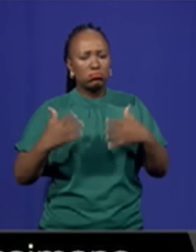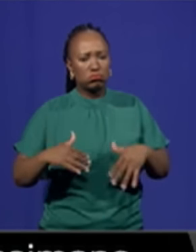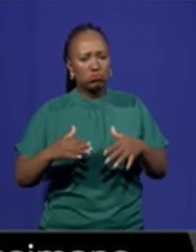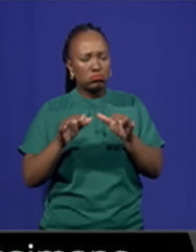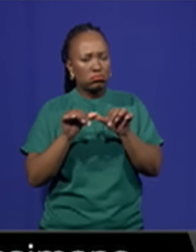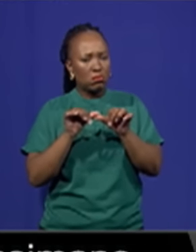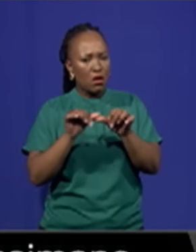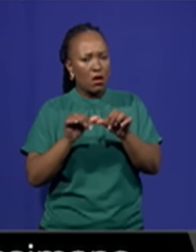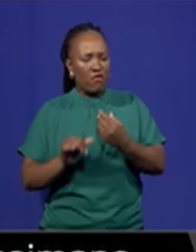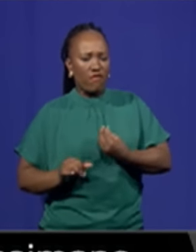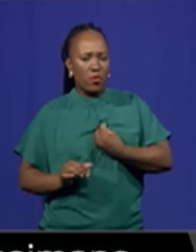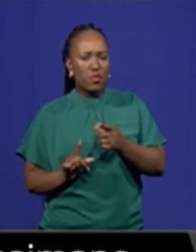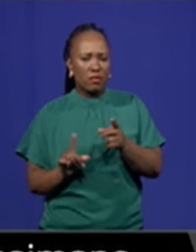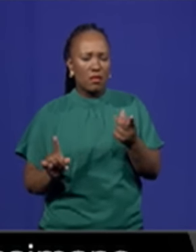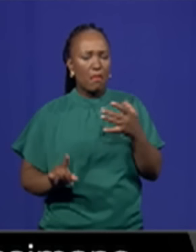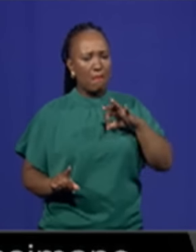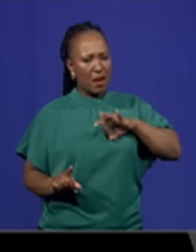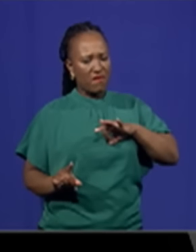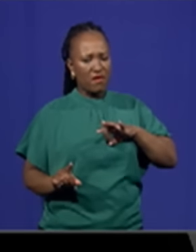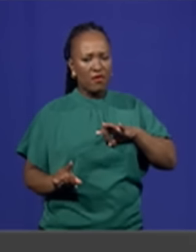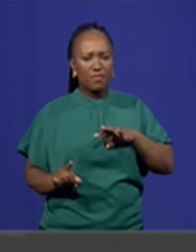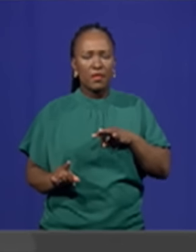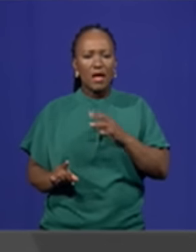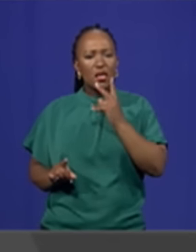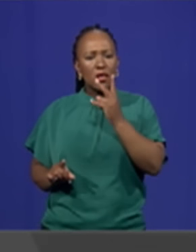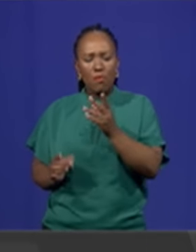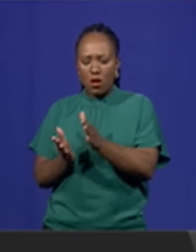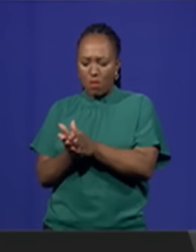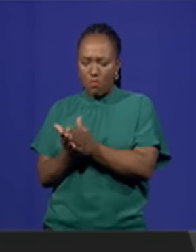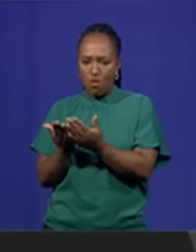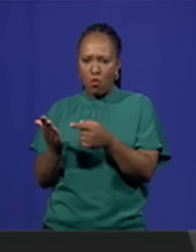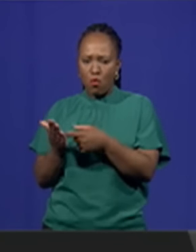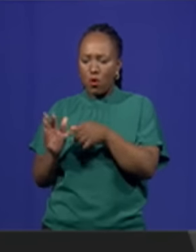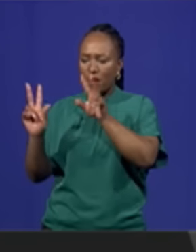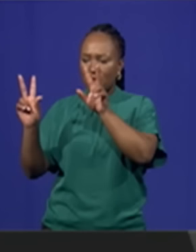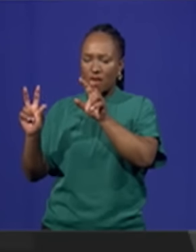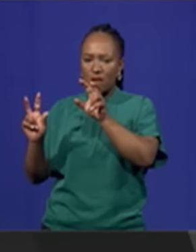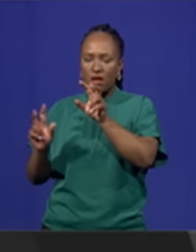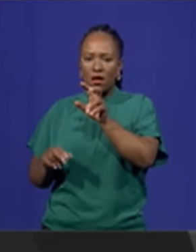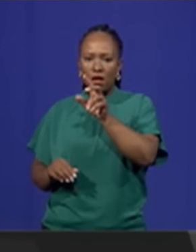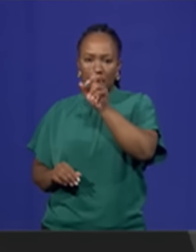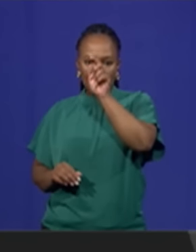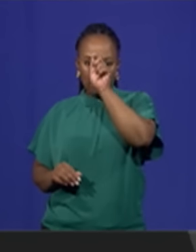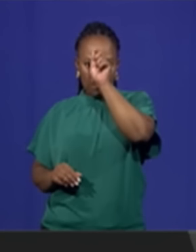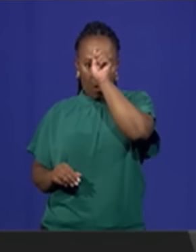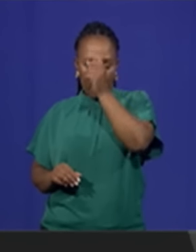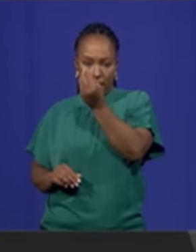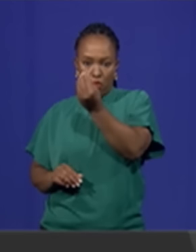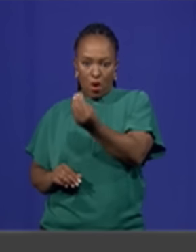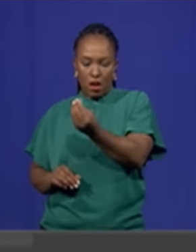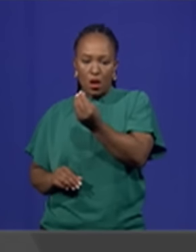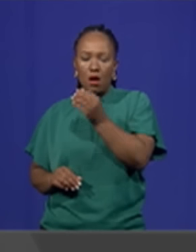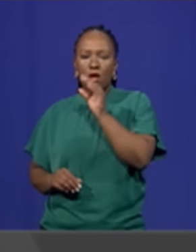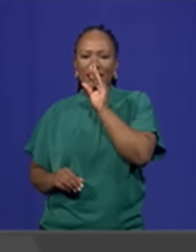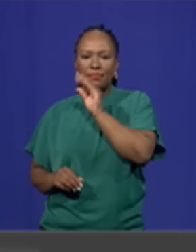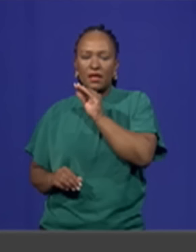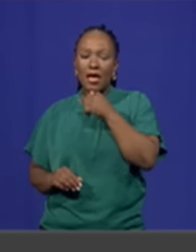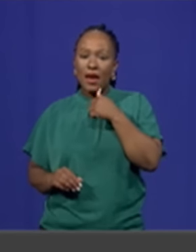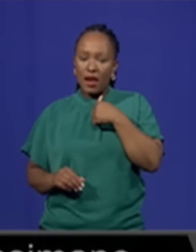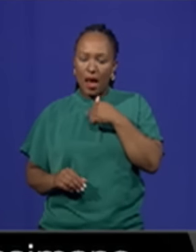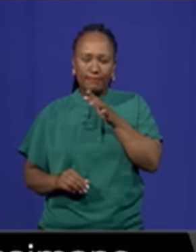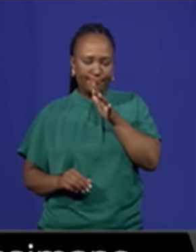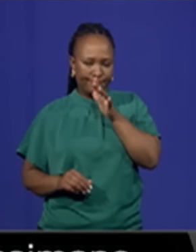ho batjha. Ke bone le title ya buka ena na ere The Boy Child Speaks. Ena haholo ke na le bana ba